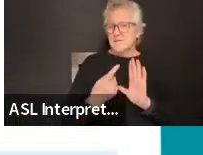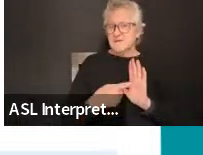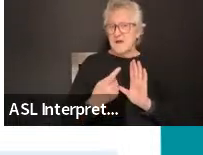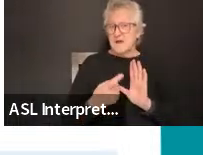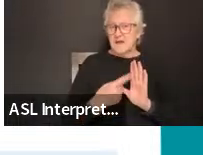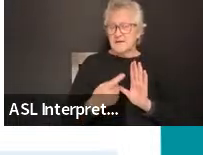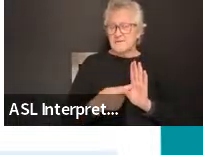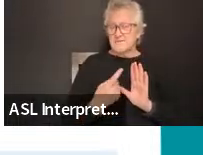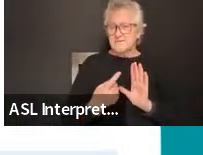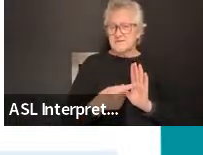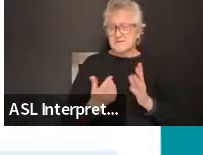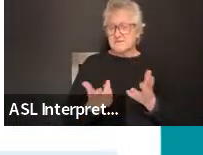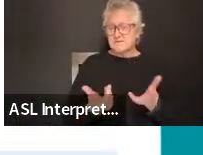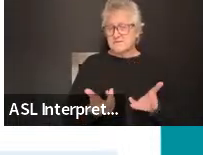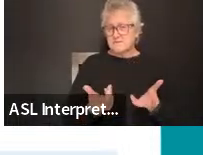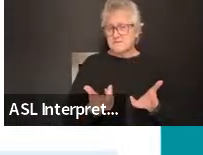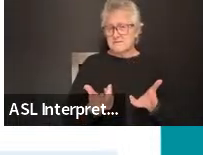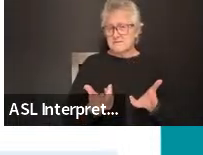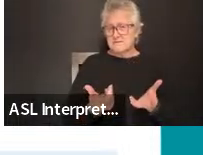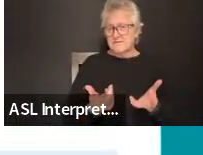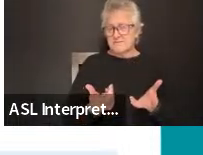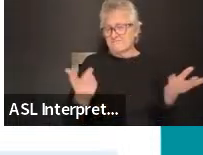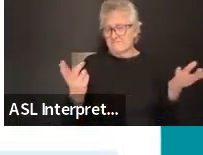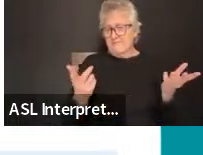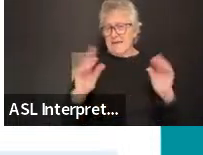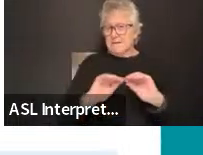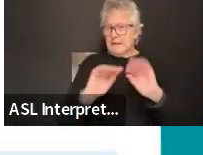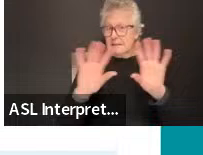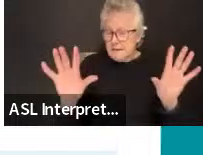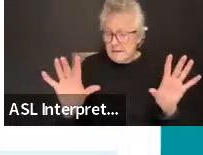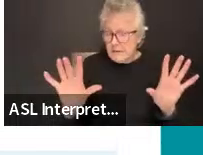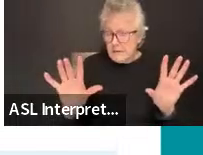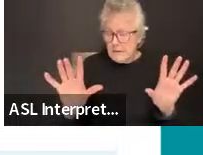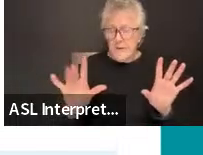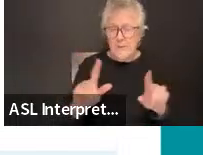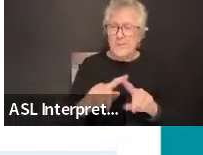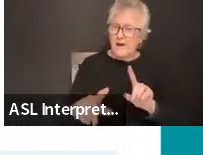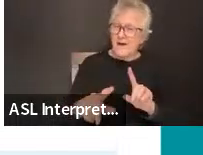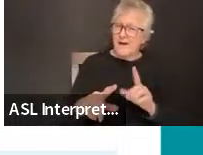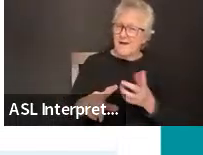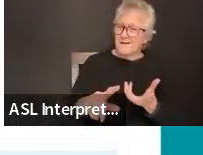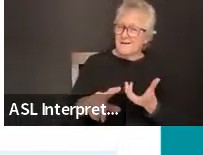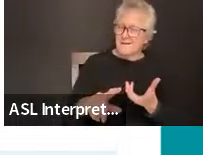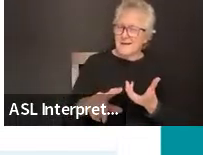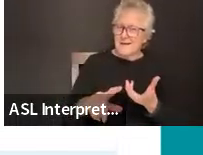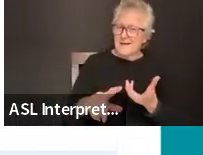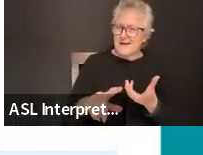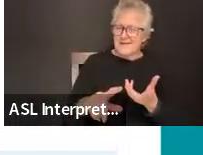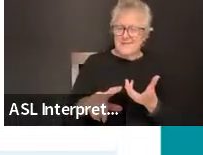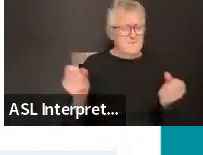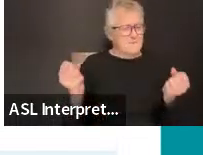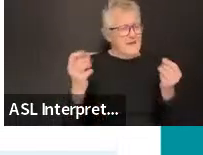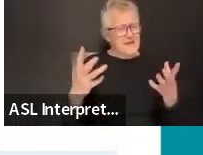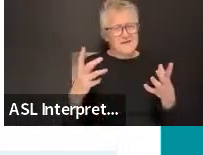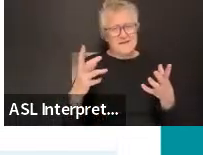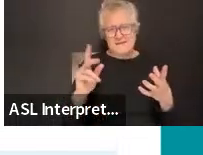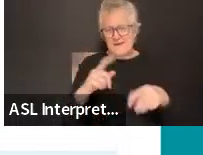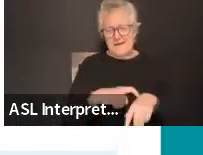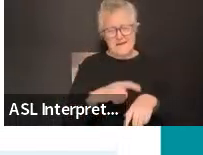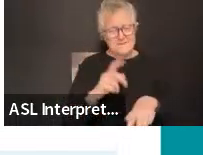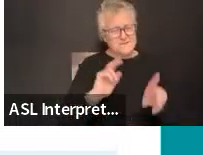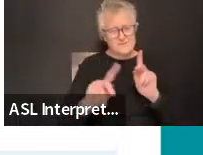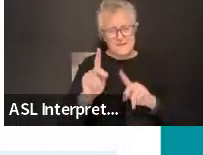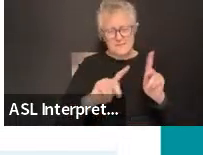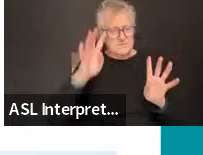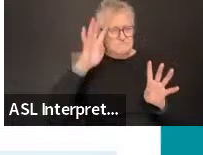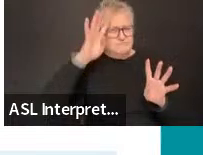other precedents, but it's interesting how many times that you come up with things that actually haven't happened before, and you just sort of need to use good sense